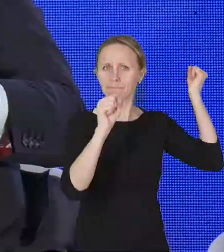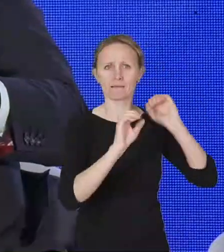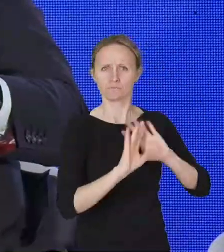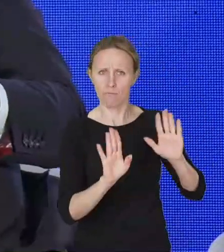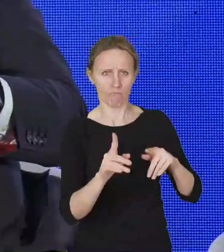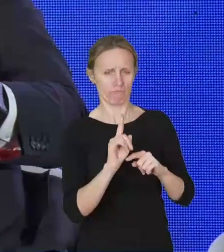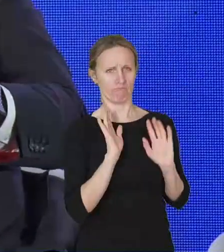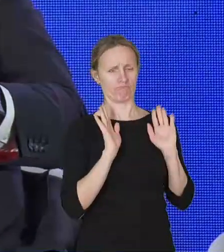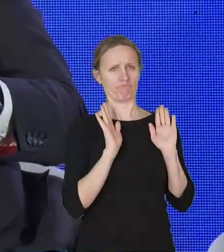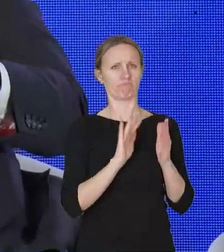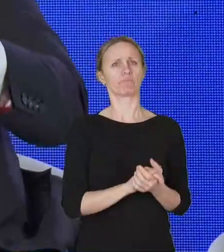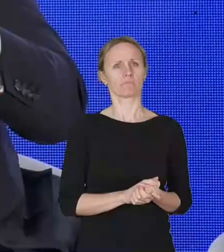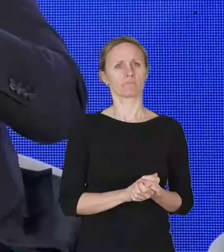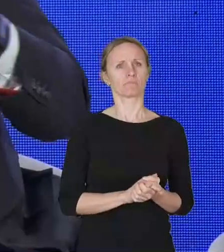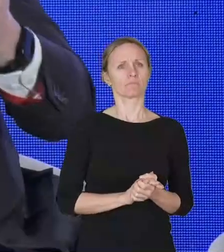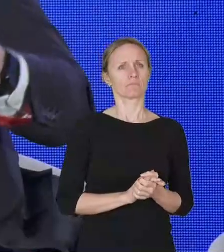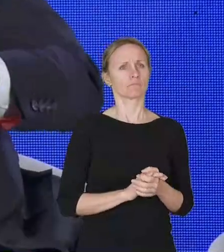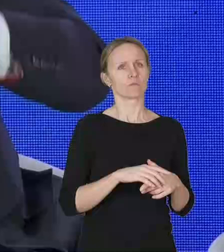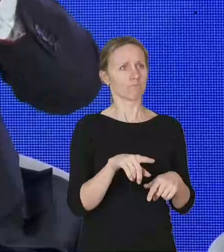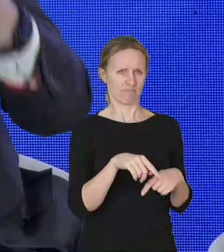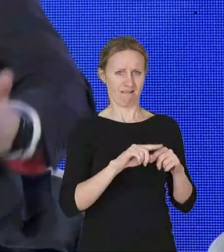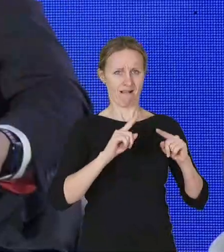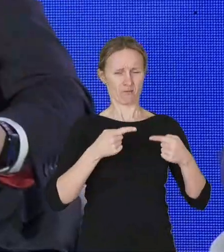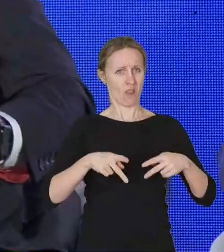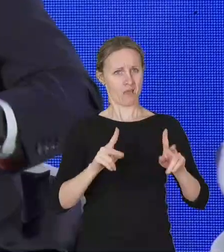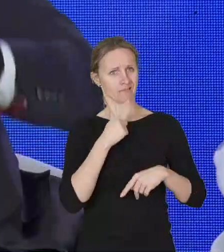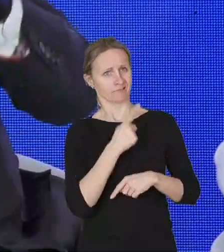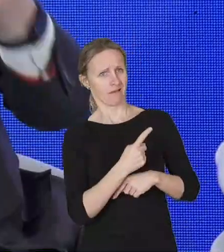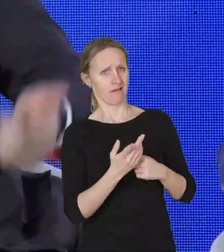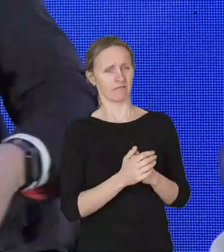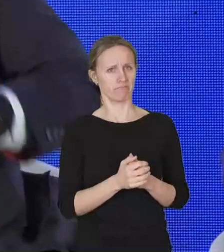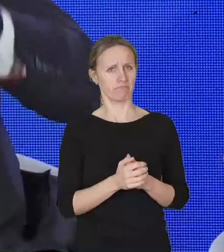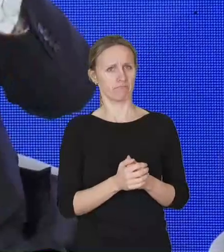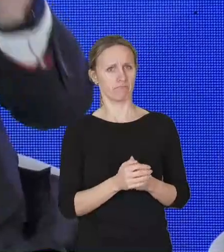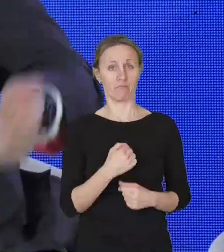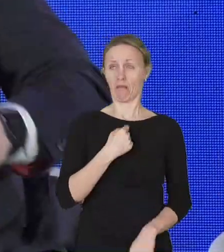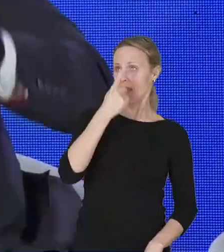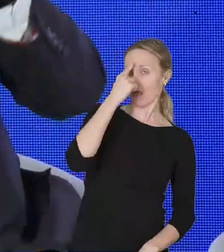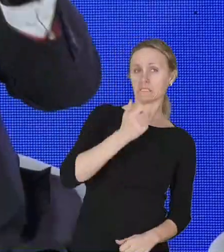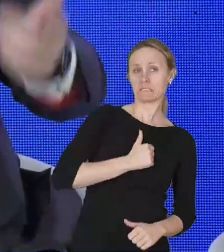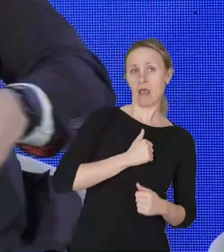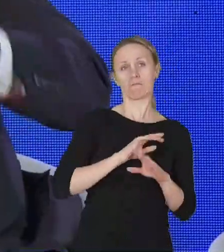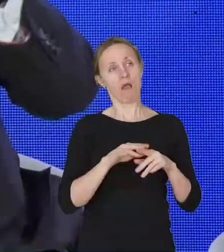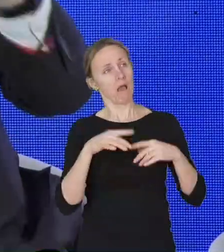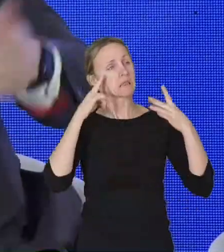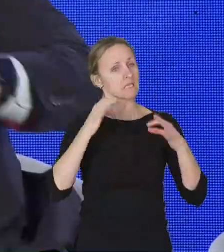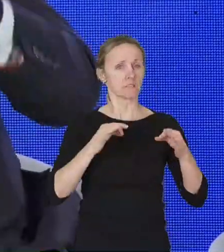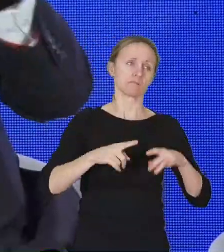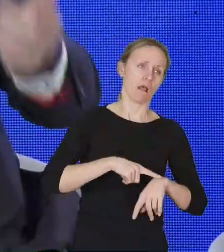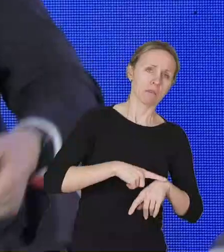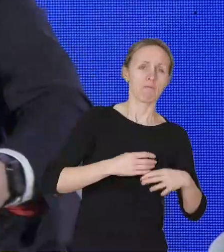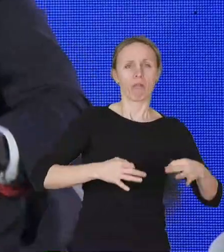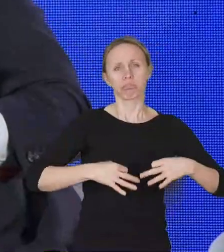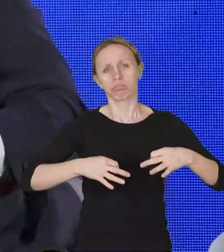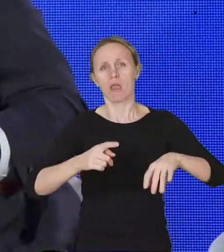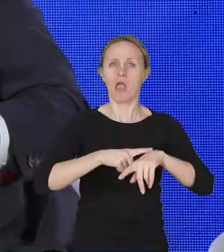just a month or two, which means a lot of reforms there, digitalization, different